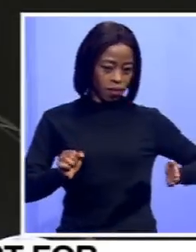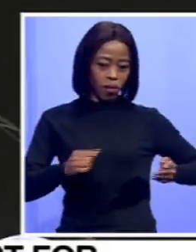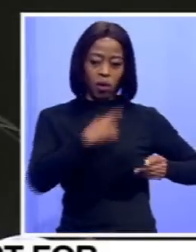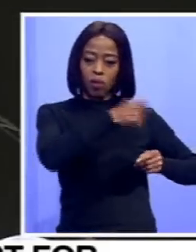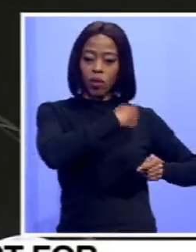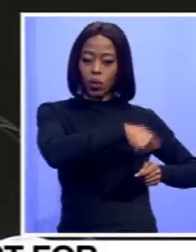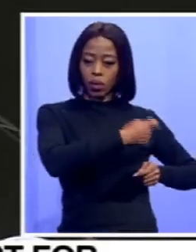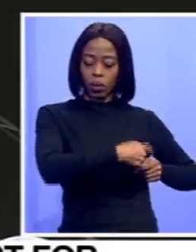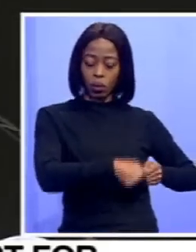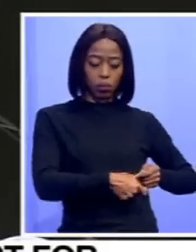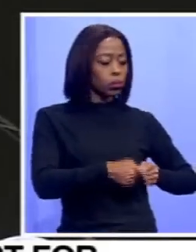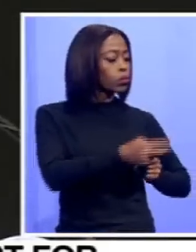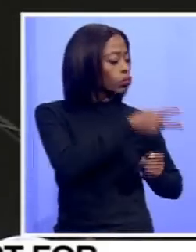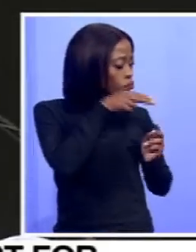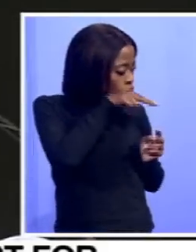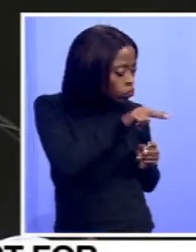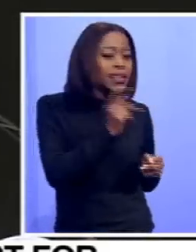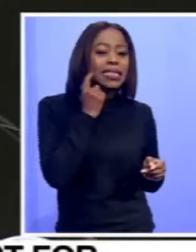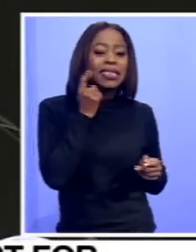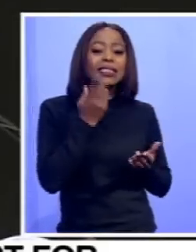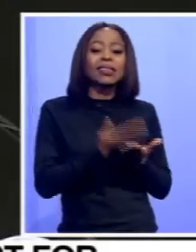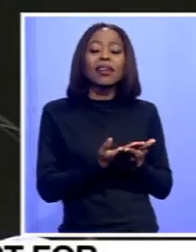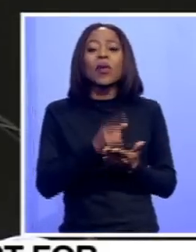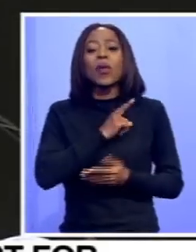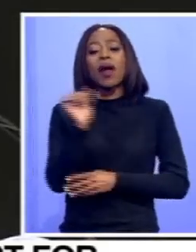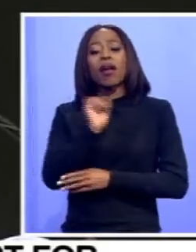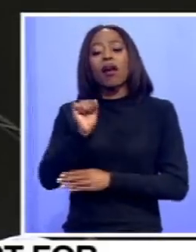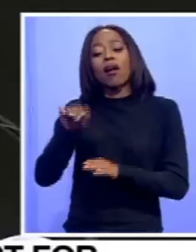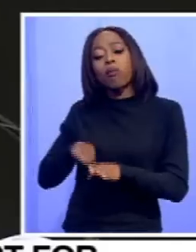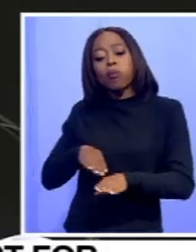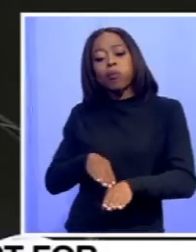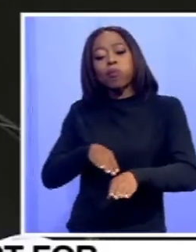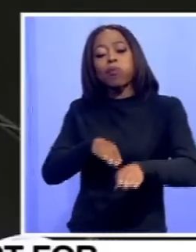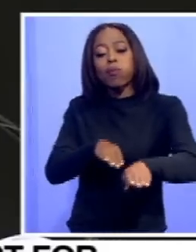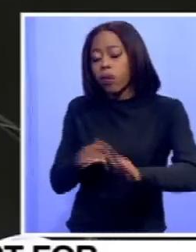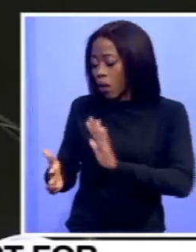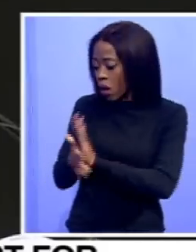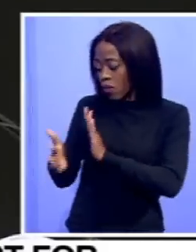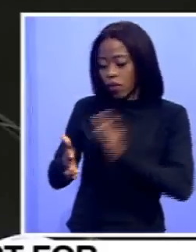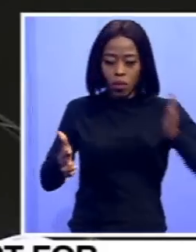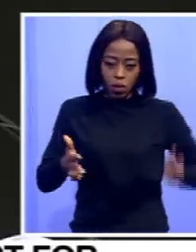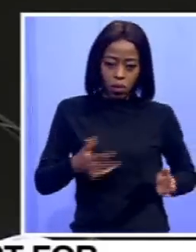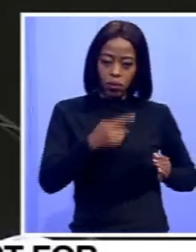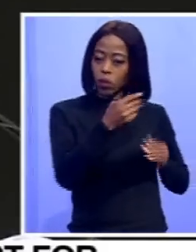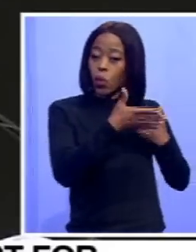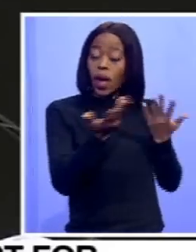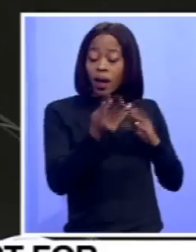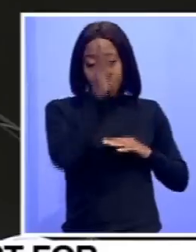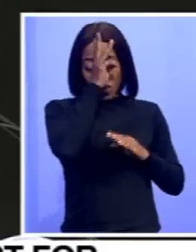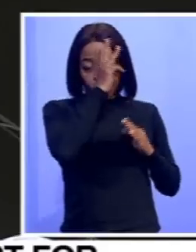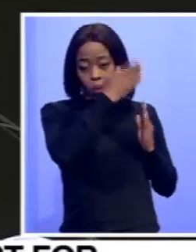window, clearly visible, and that the vehicles that entered from the convoy had permits on the left-hand side in the window.